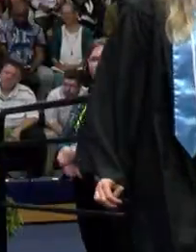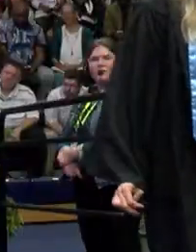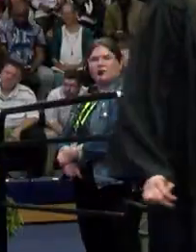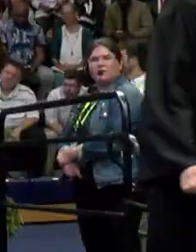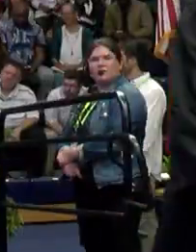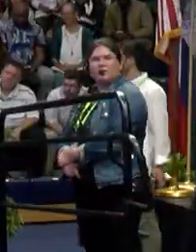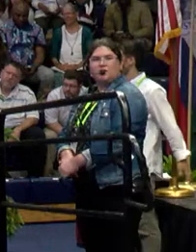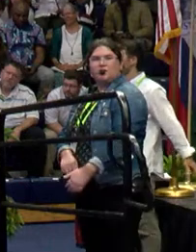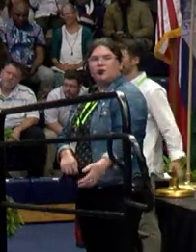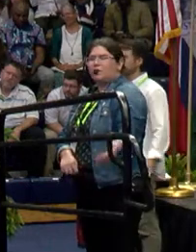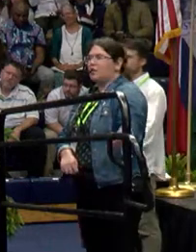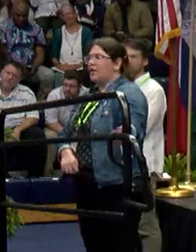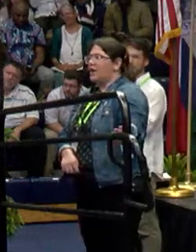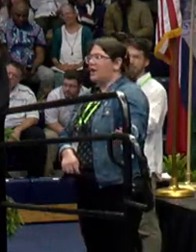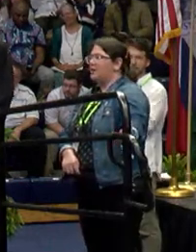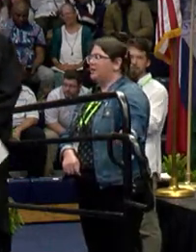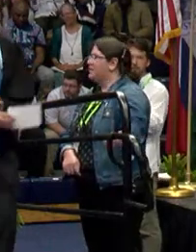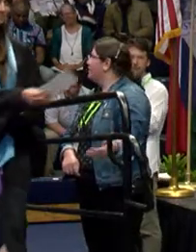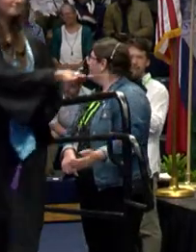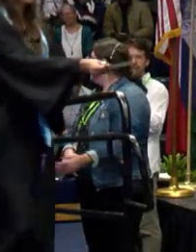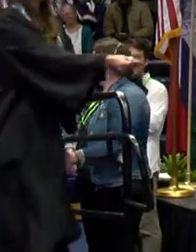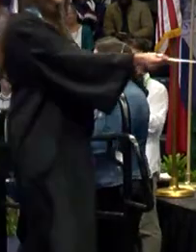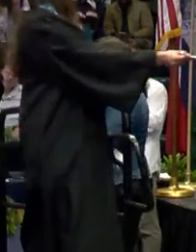Morgan Ankeny.